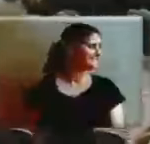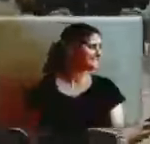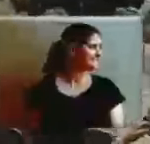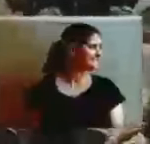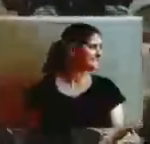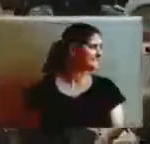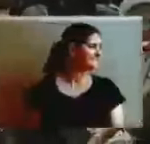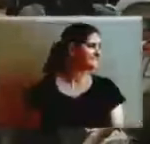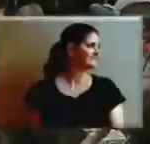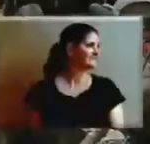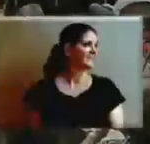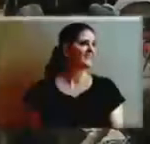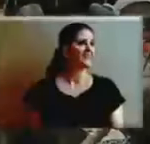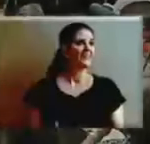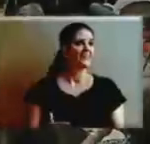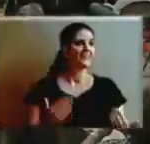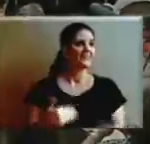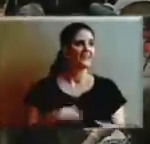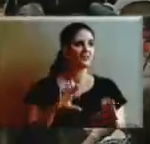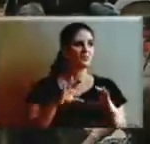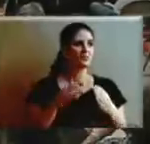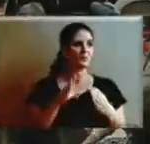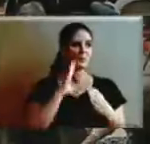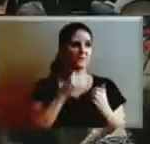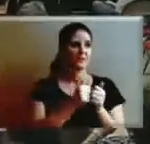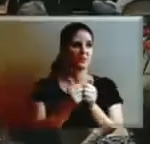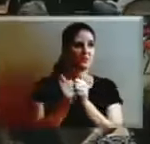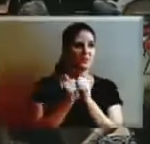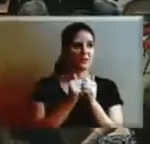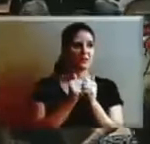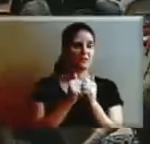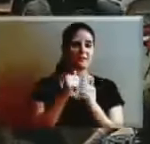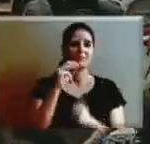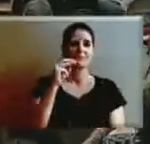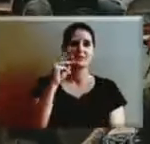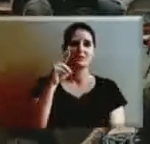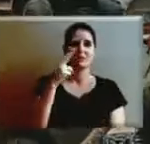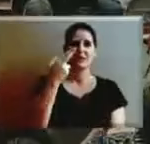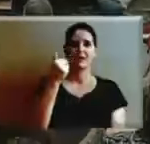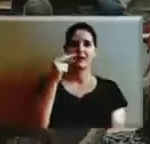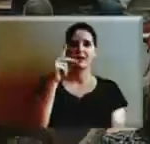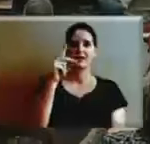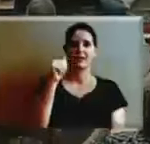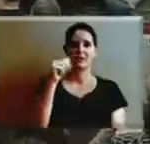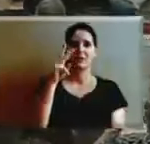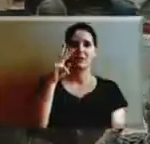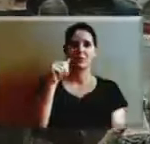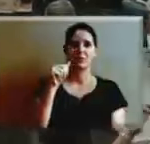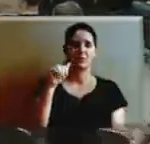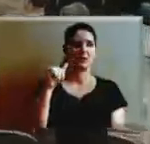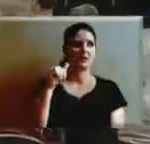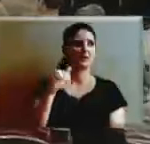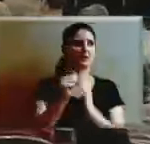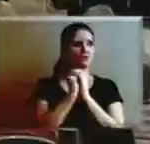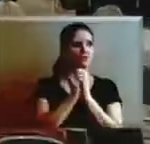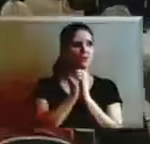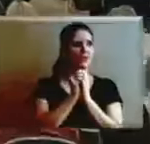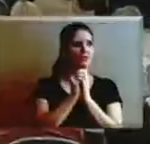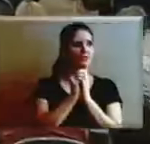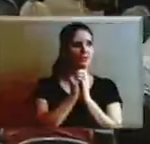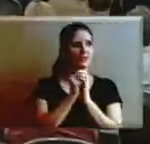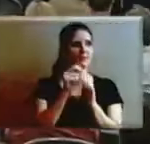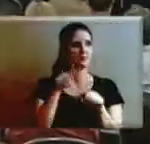Then I will bring the next group up all together. Mr. Hadaway, Chuck Hadaway, would you please come up to congratulate the group of principals